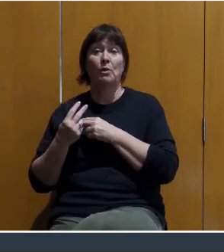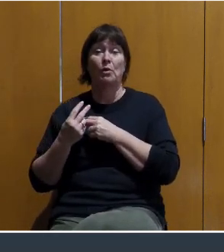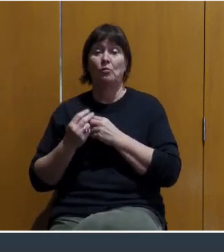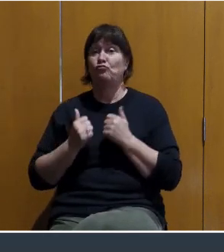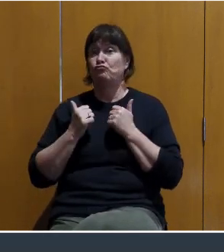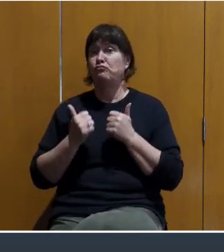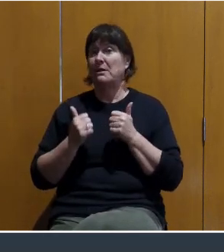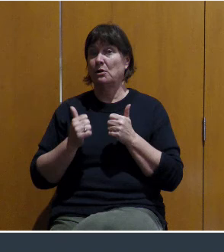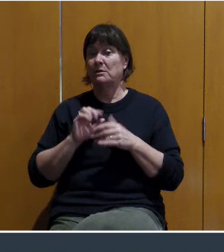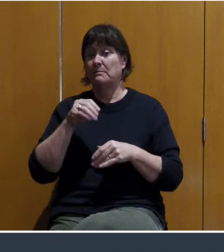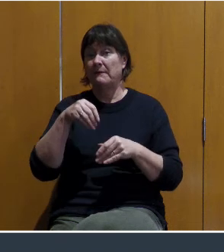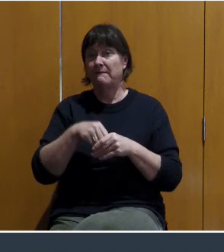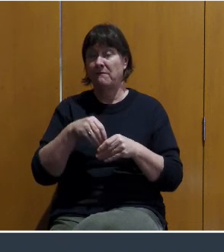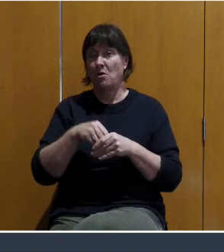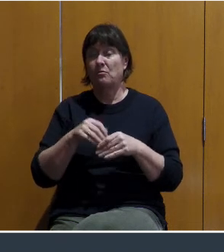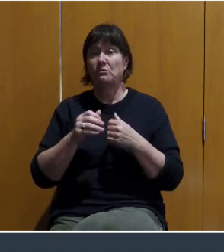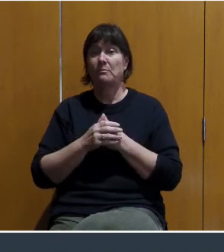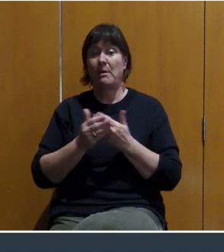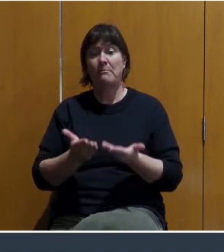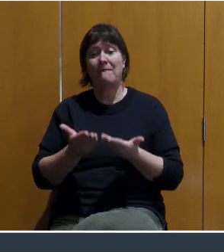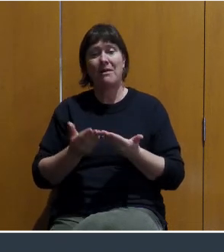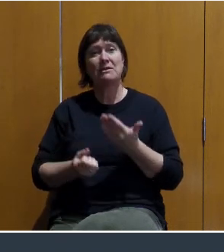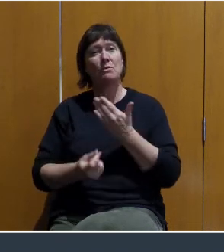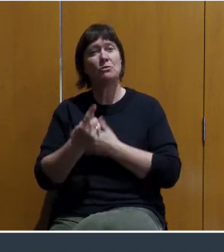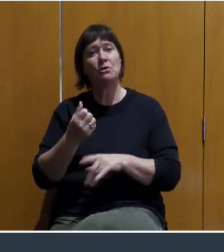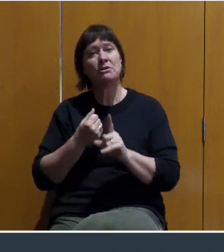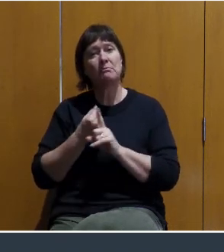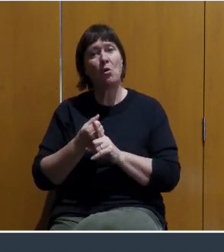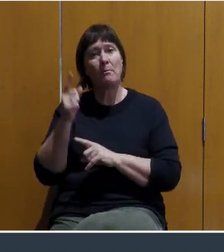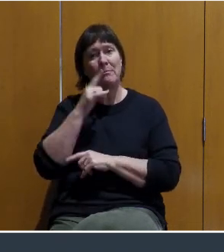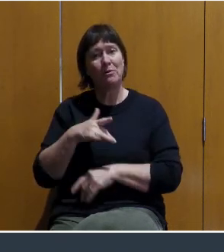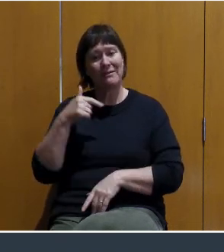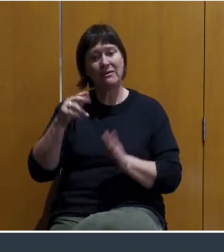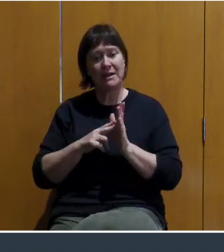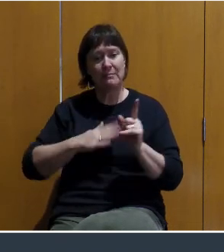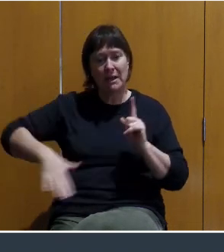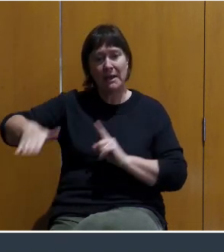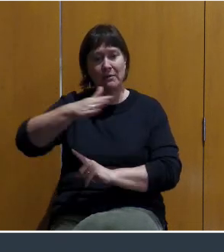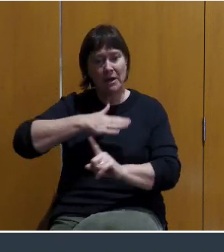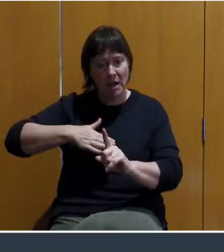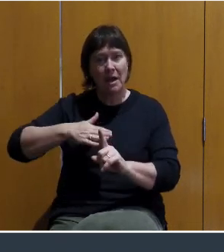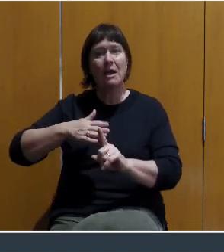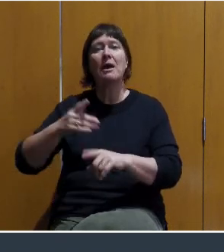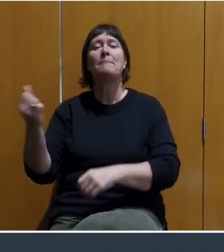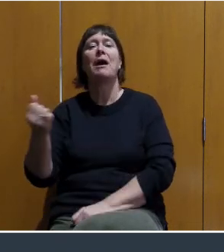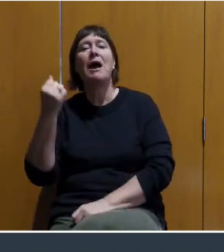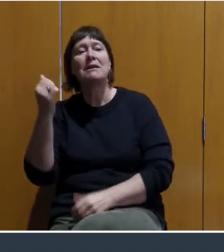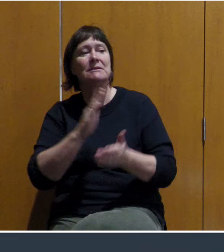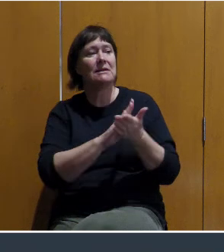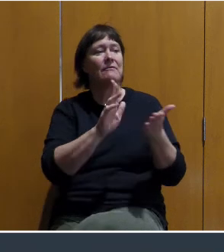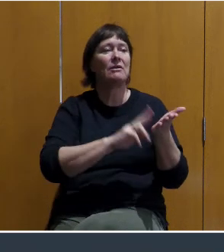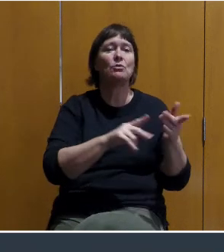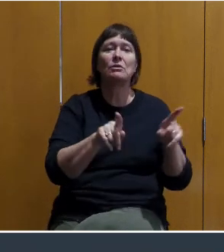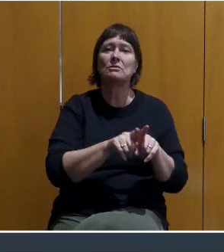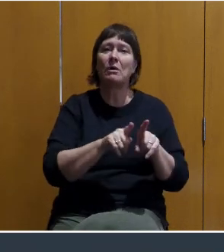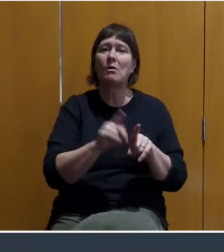of. And through this is, I think, the opportunity to support not only the local residents within Napier, but also within Hastings and Havelock North that are part of